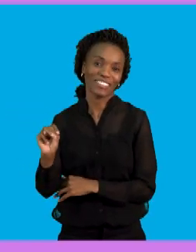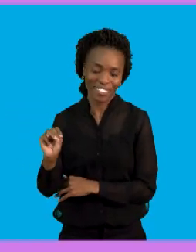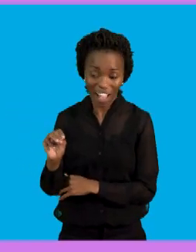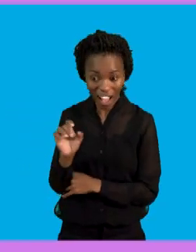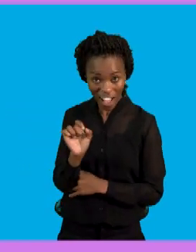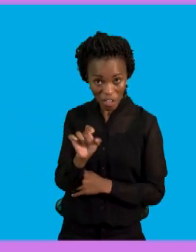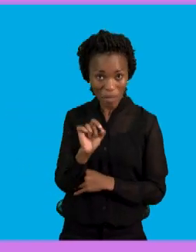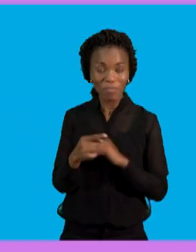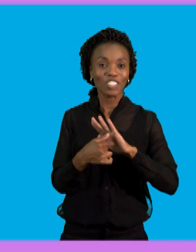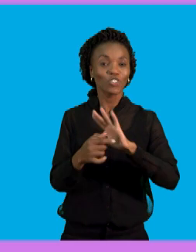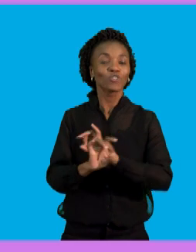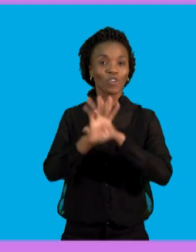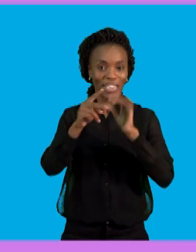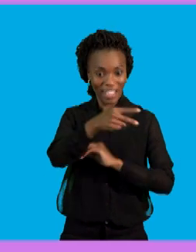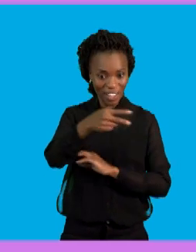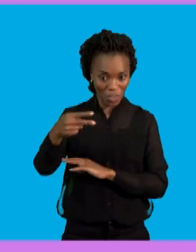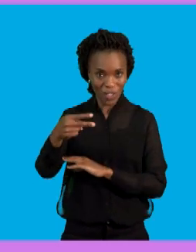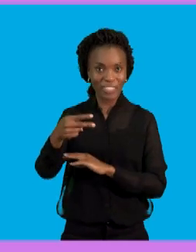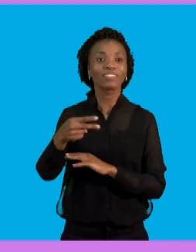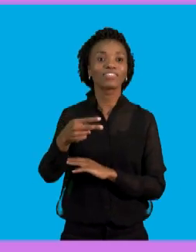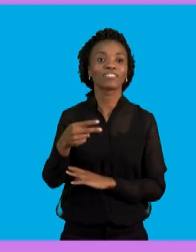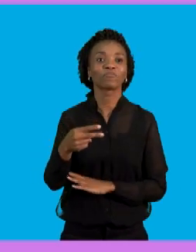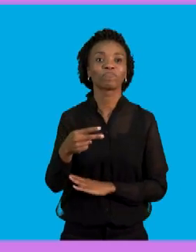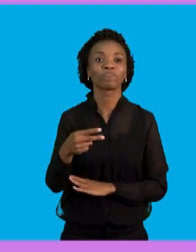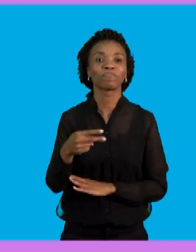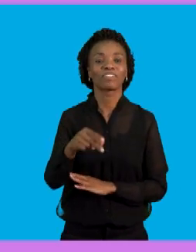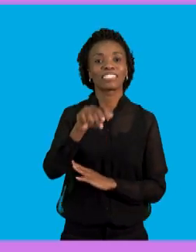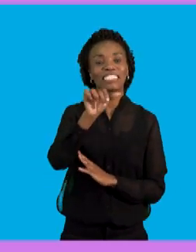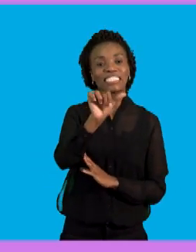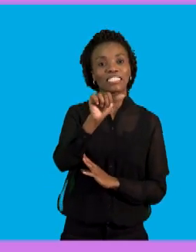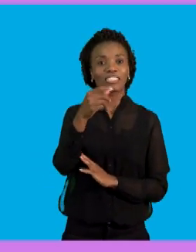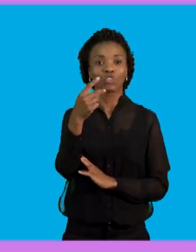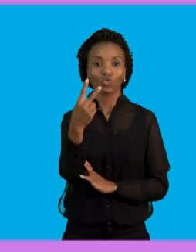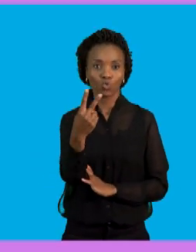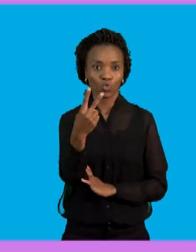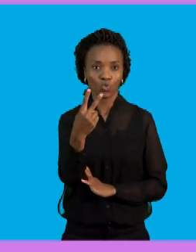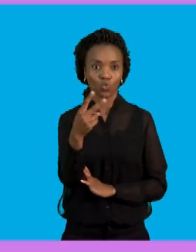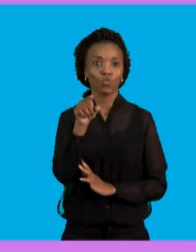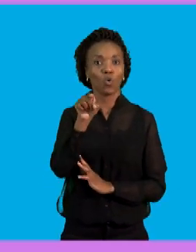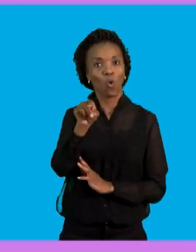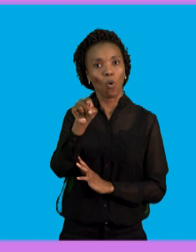1,609 kilometers. So this will give us a total amount of